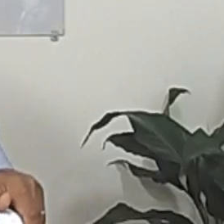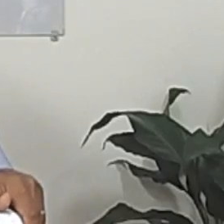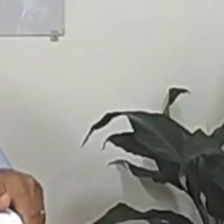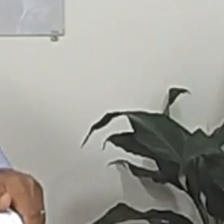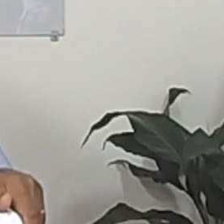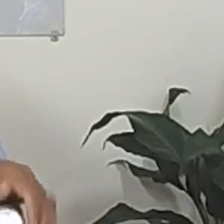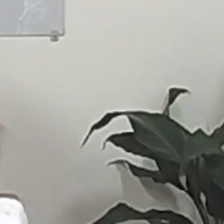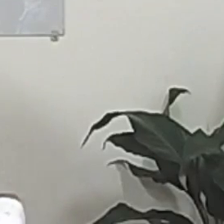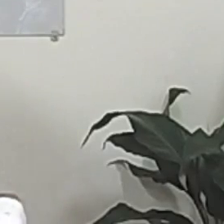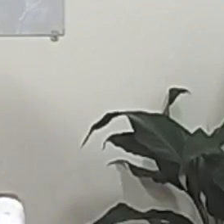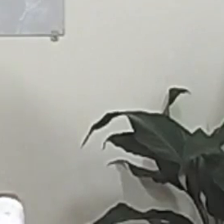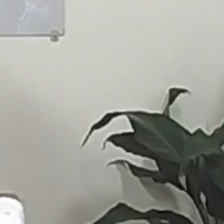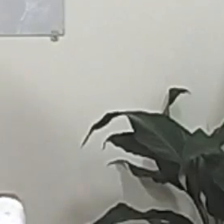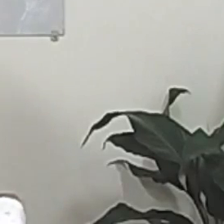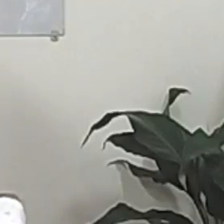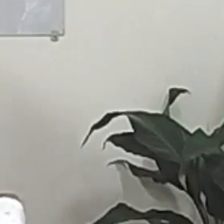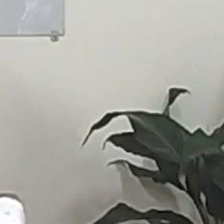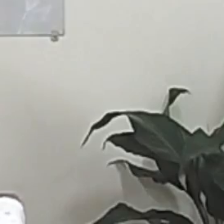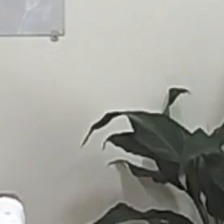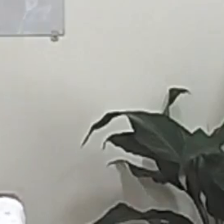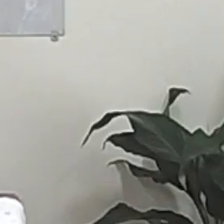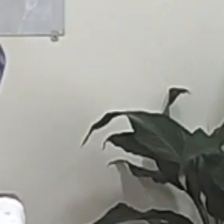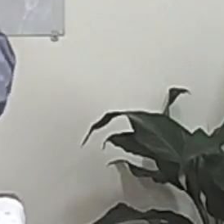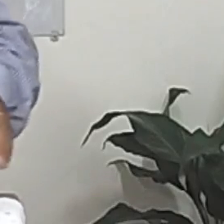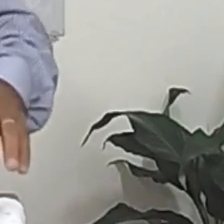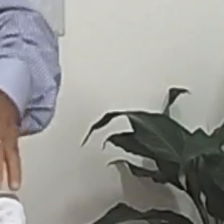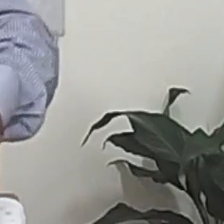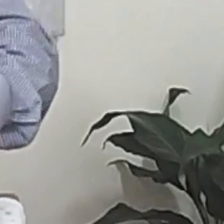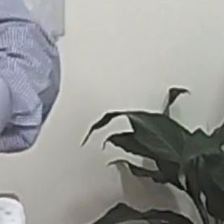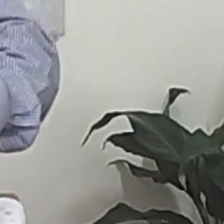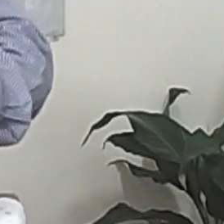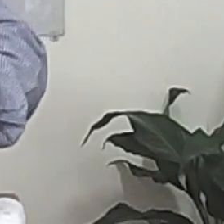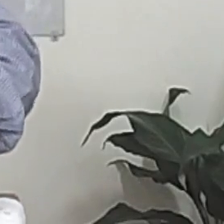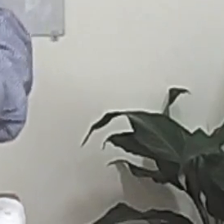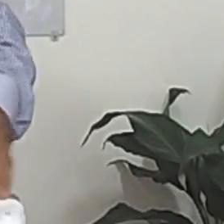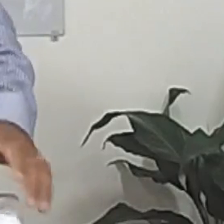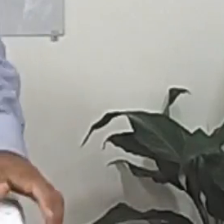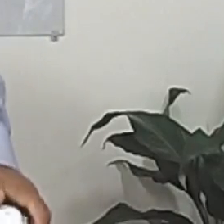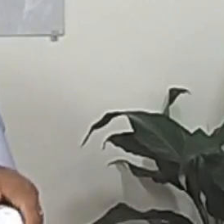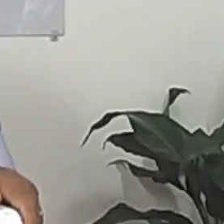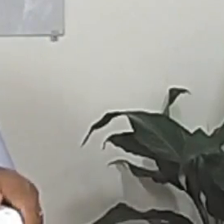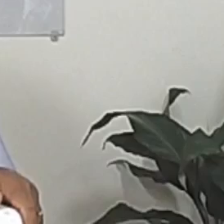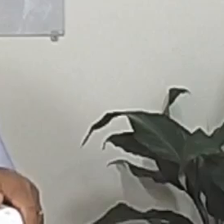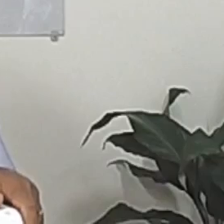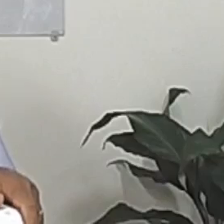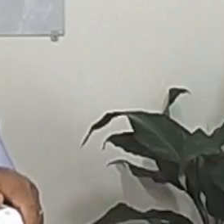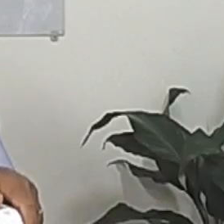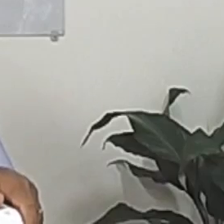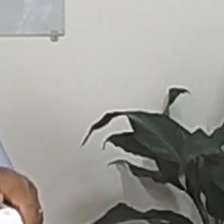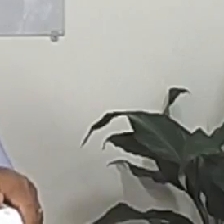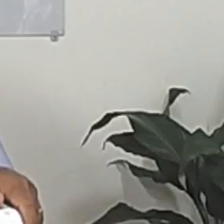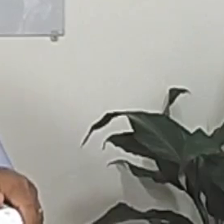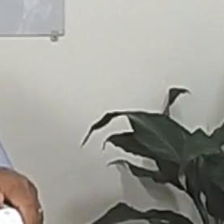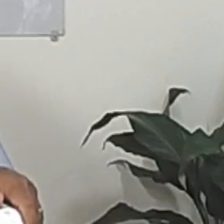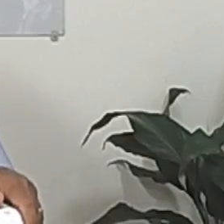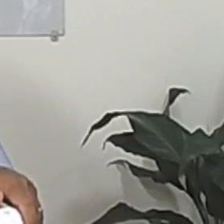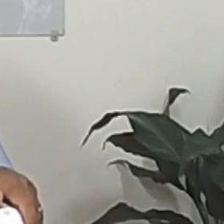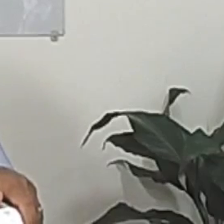the Lord in the first place in your life. Glory to Jesus. Hallelujah. Glory to Jesus. Let us